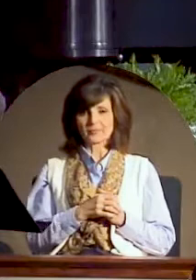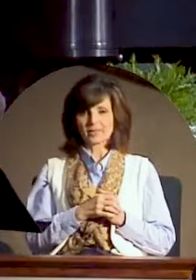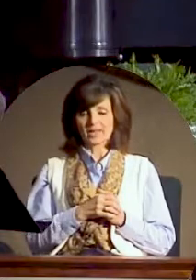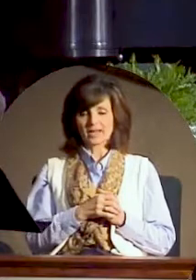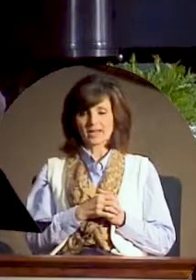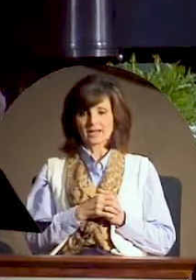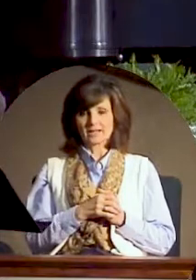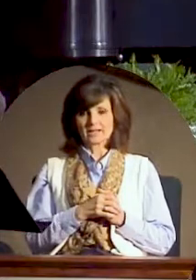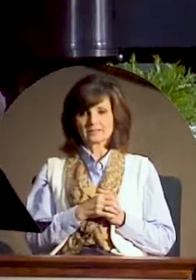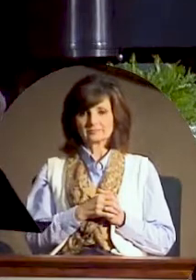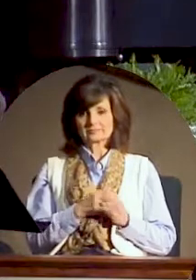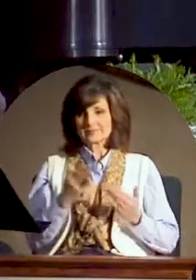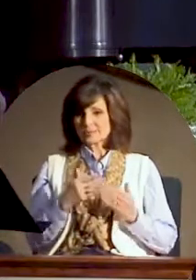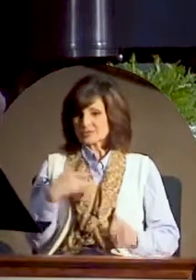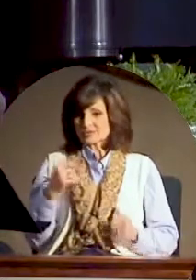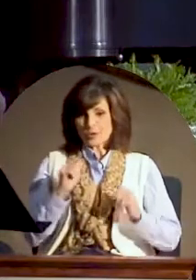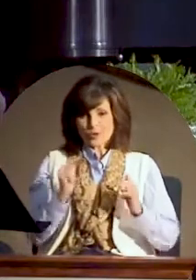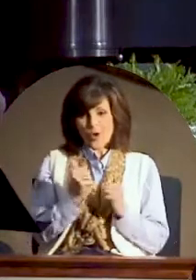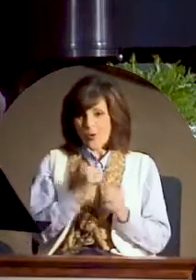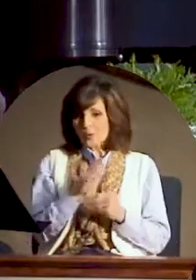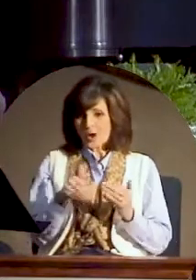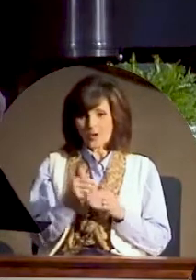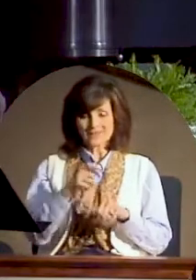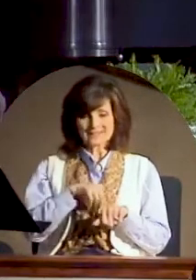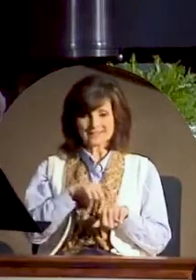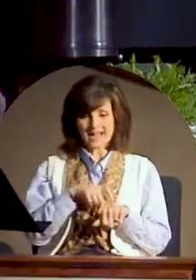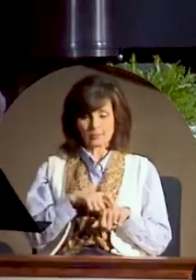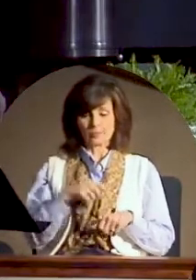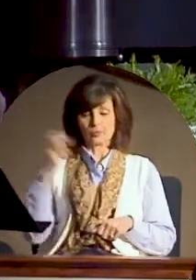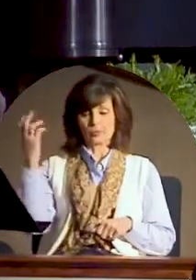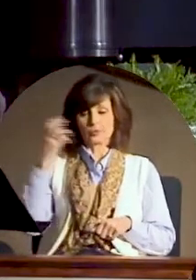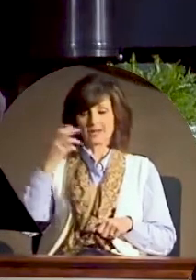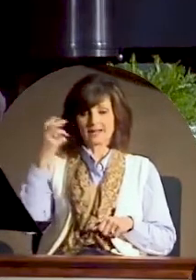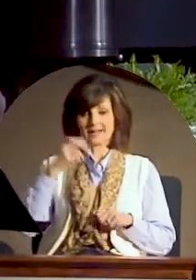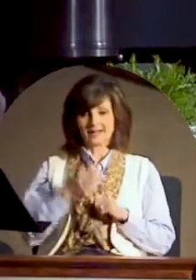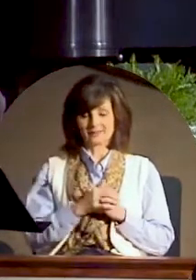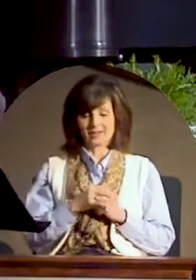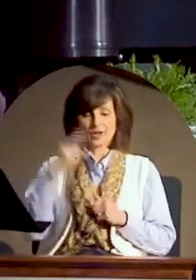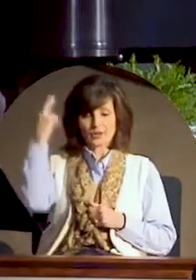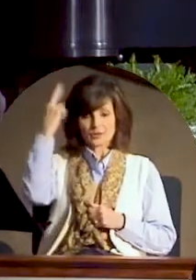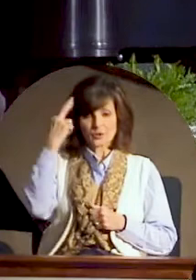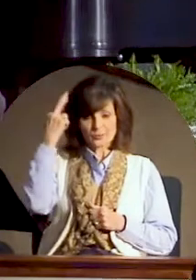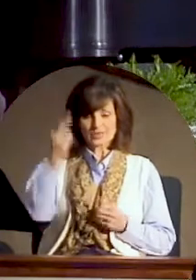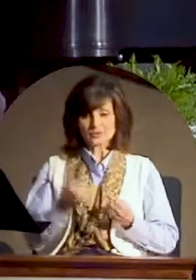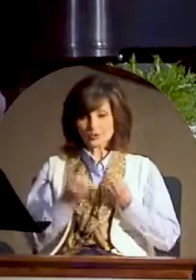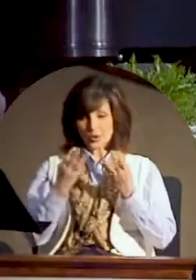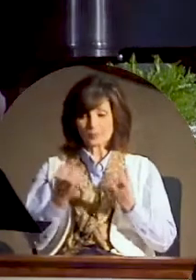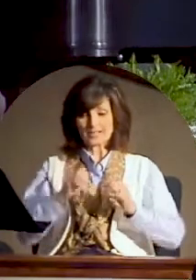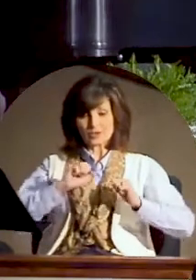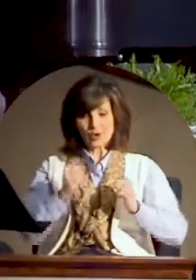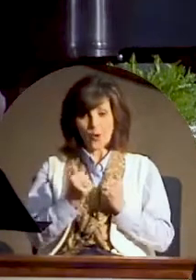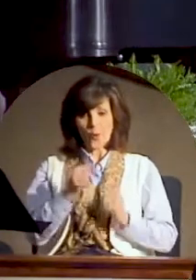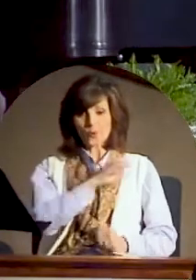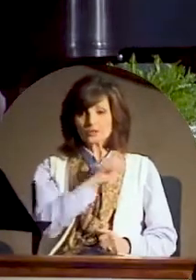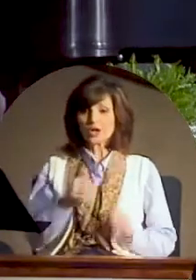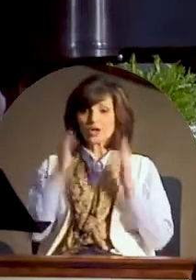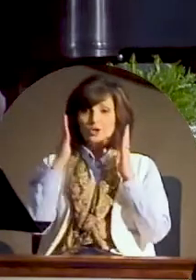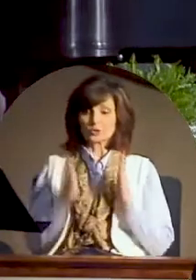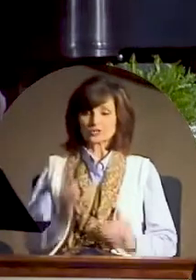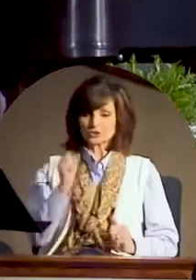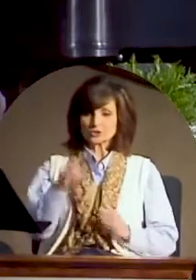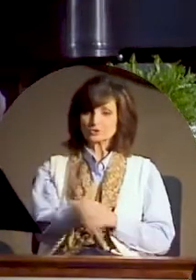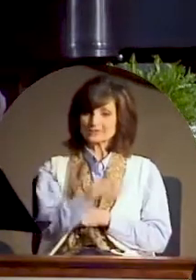guess you feel cold all the time. Boy, I want to tell you, the reason there are so many cold Christians in our